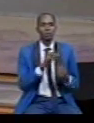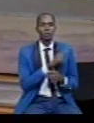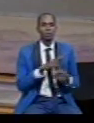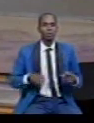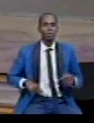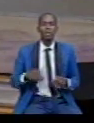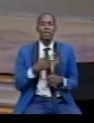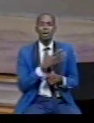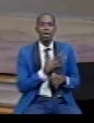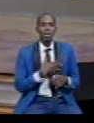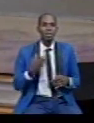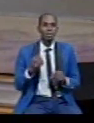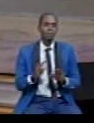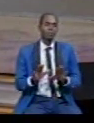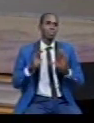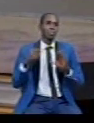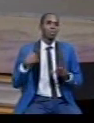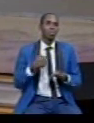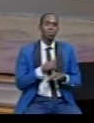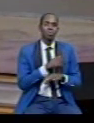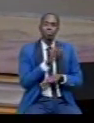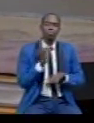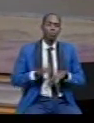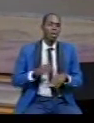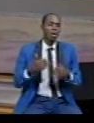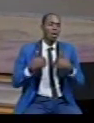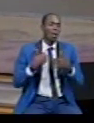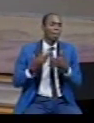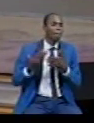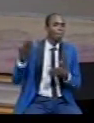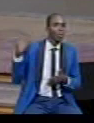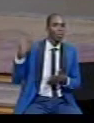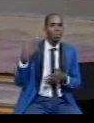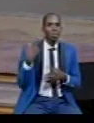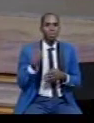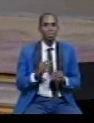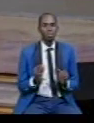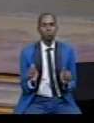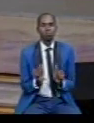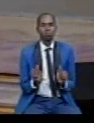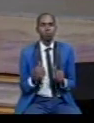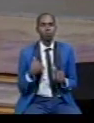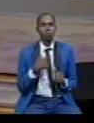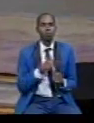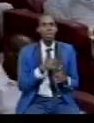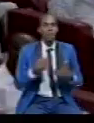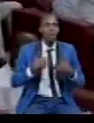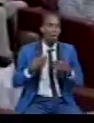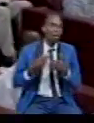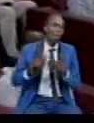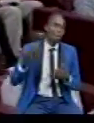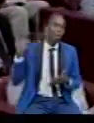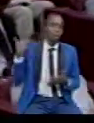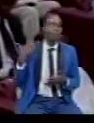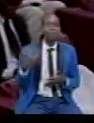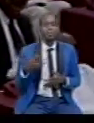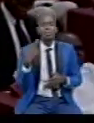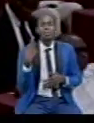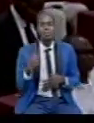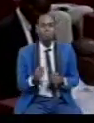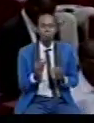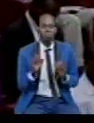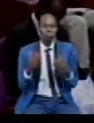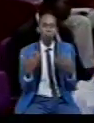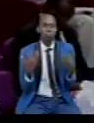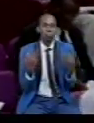we used to have, the trepidation we used to have, the trembling we used to